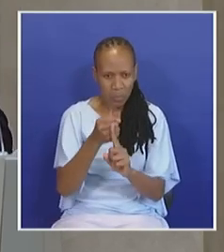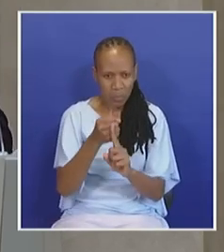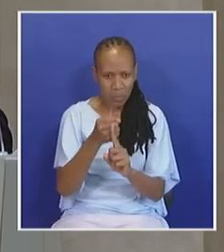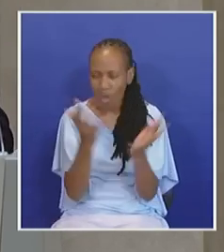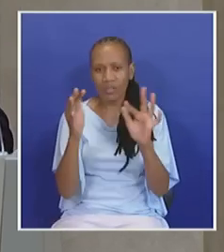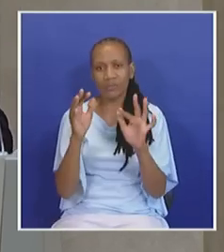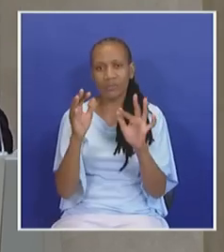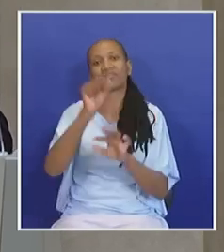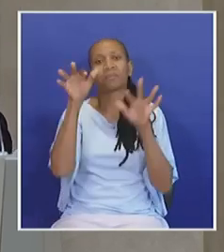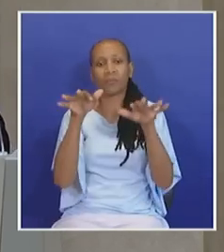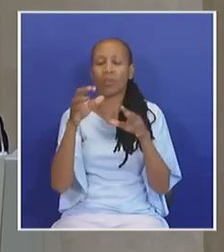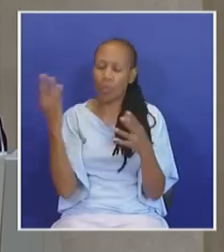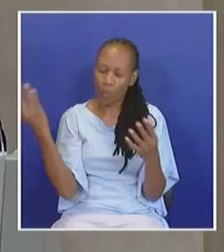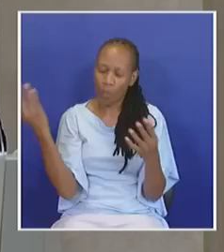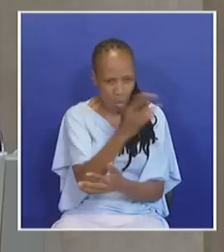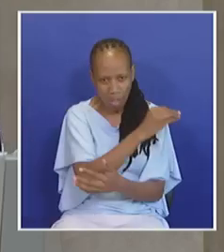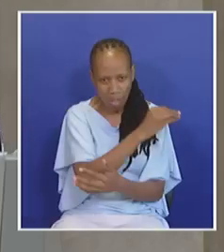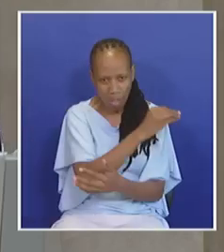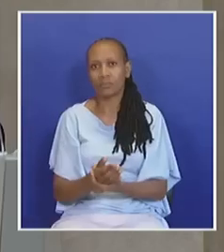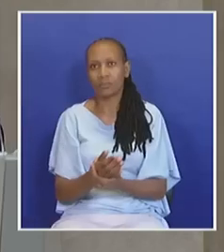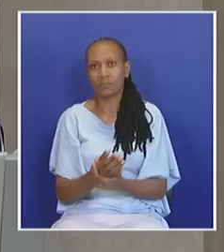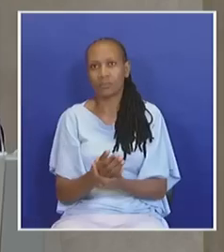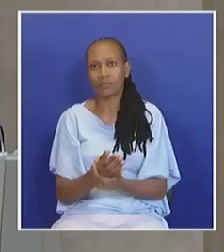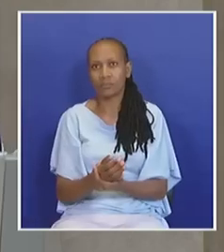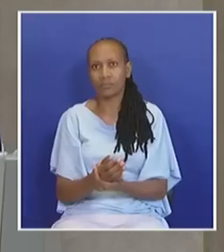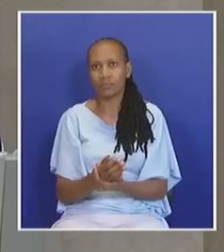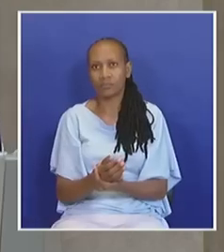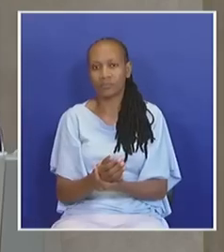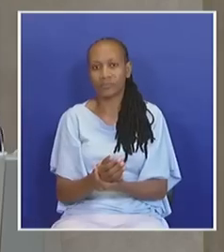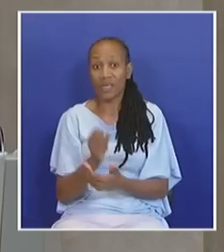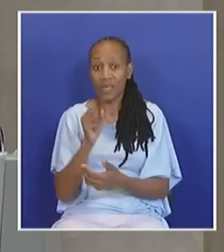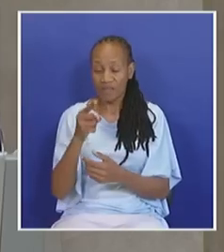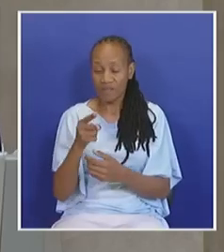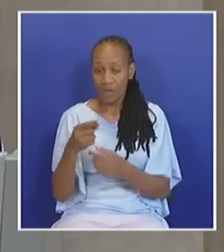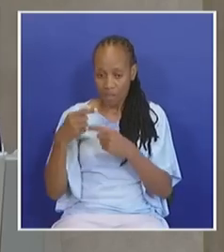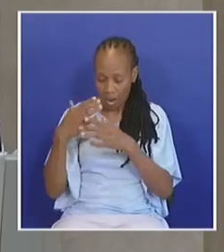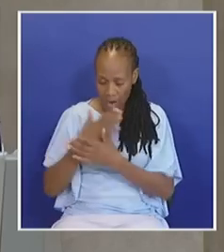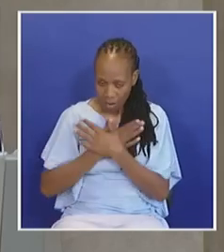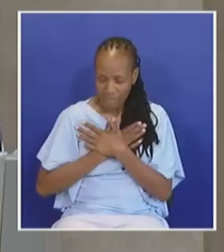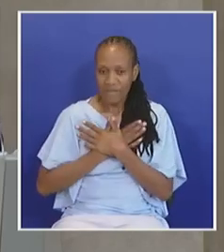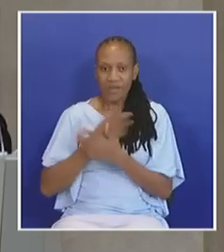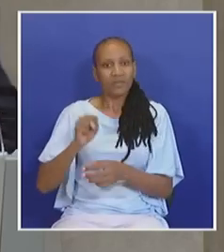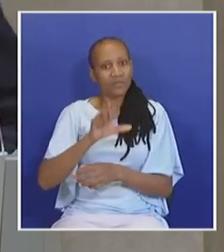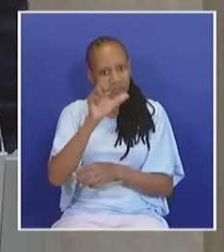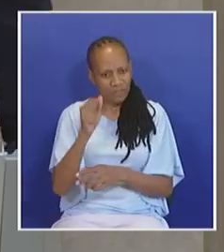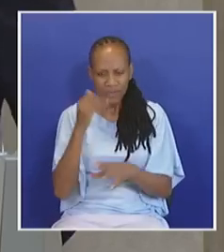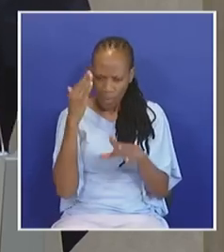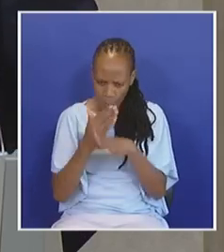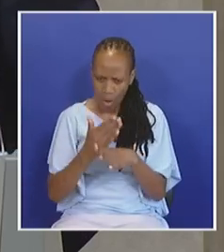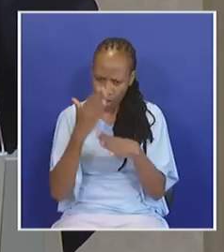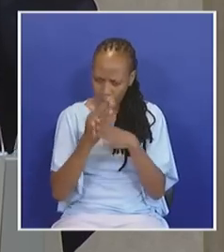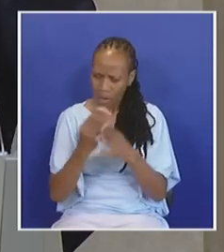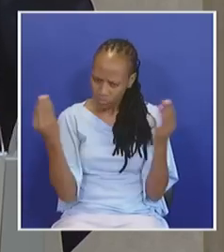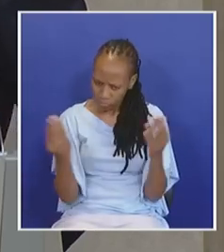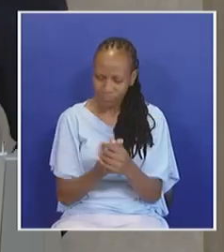Africans who have South Africa in their hearts to ensure that we ultimately